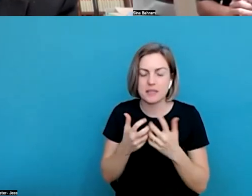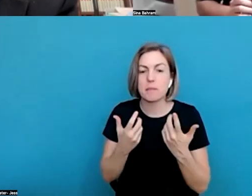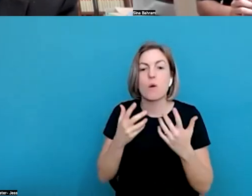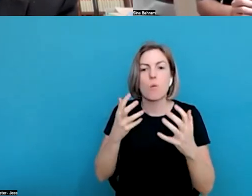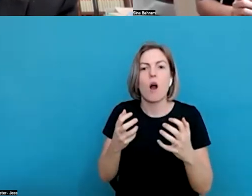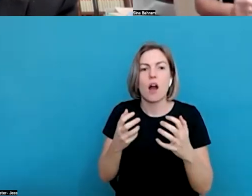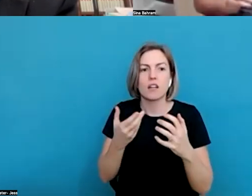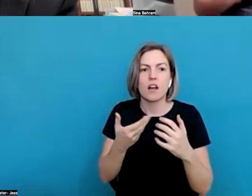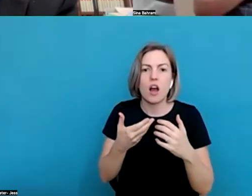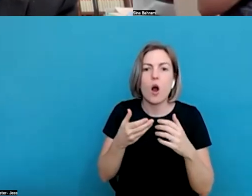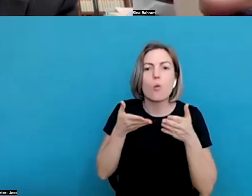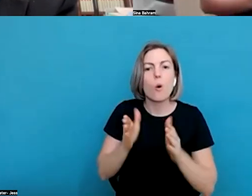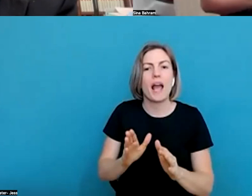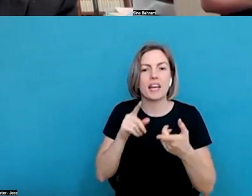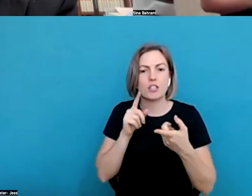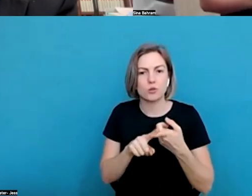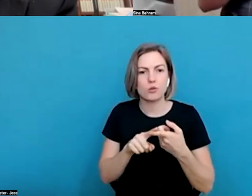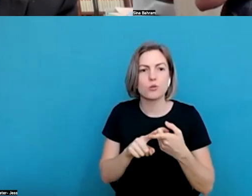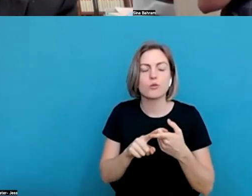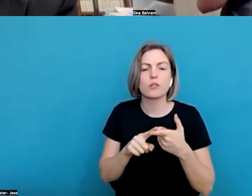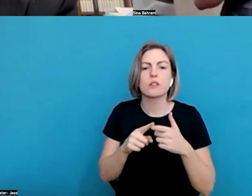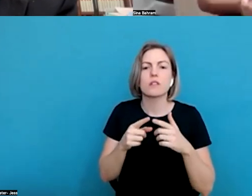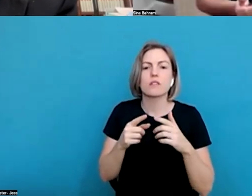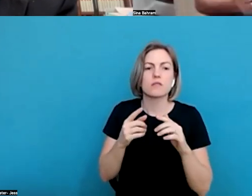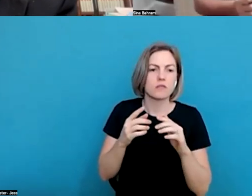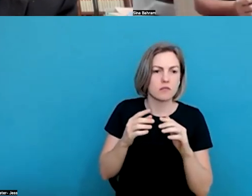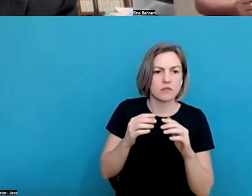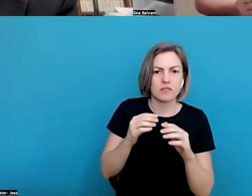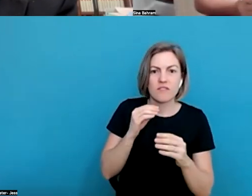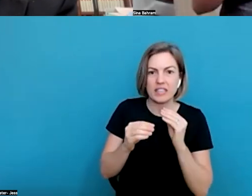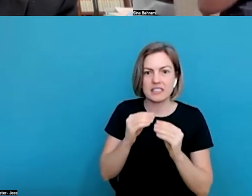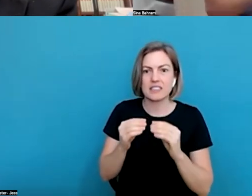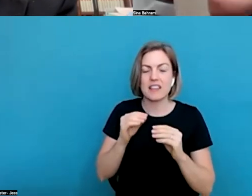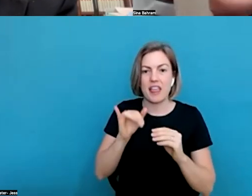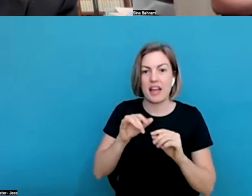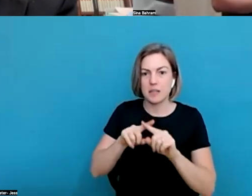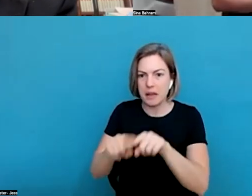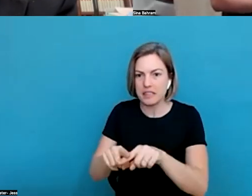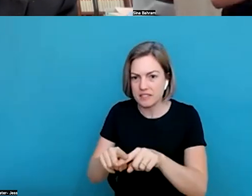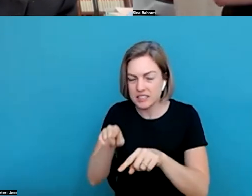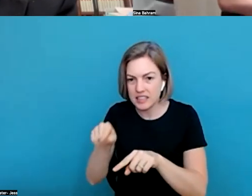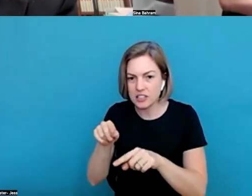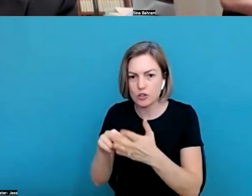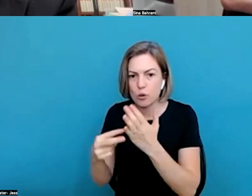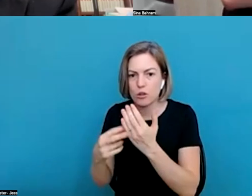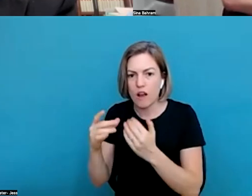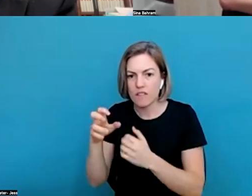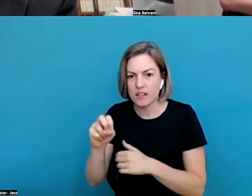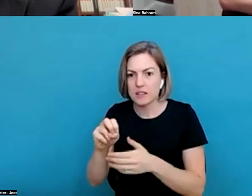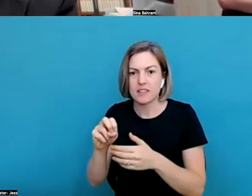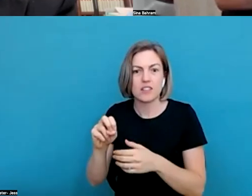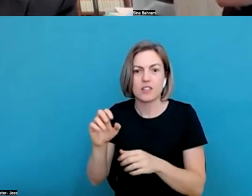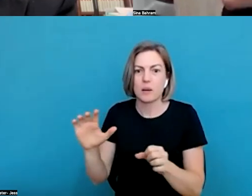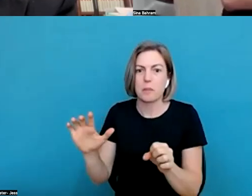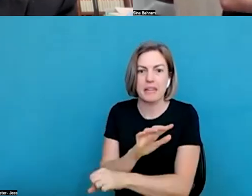layer here that decouples the dependency of this toaster oven being